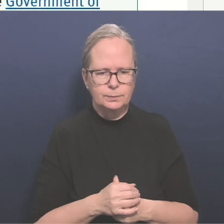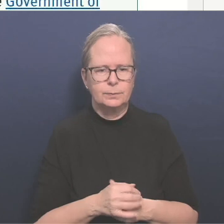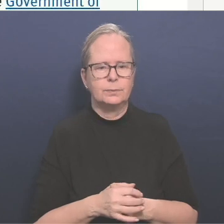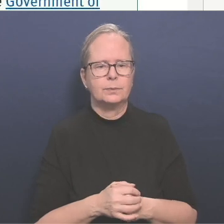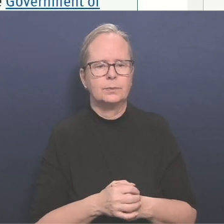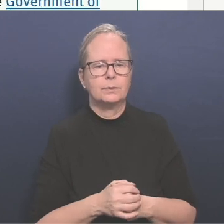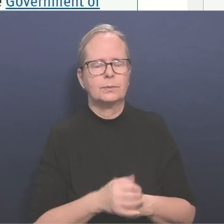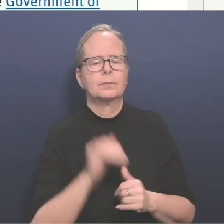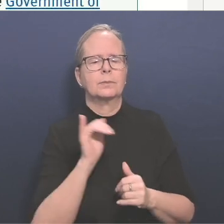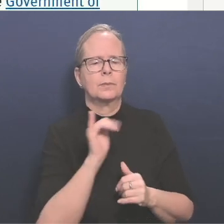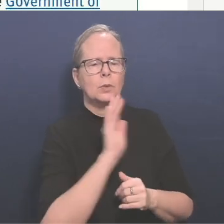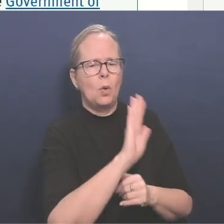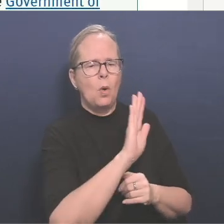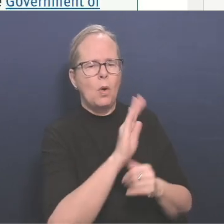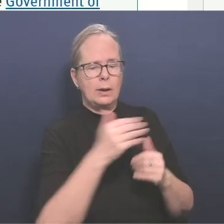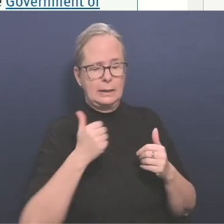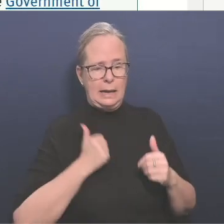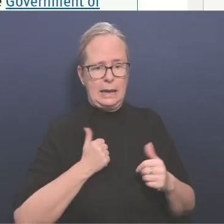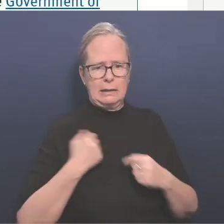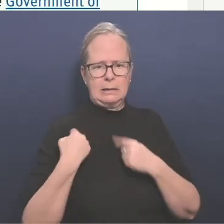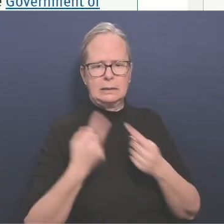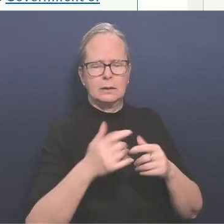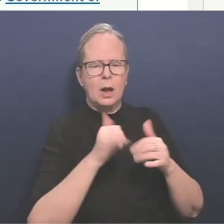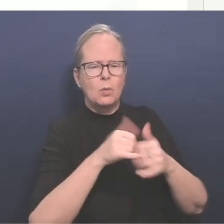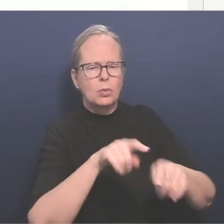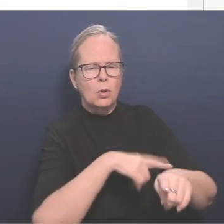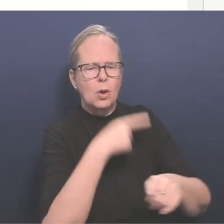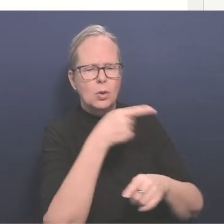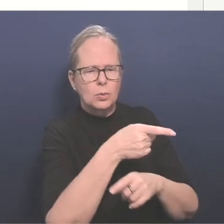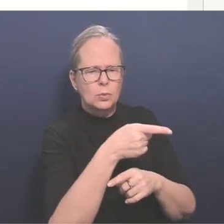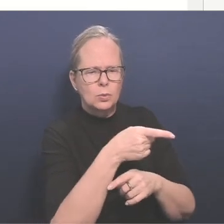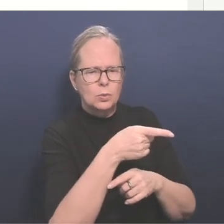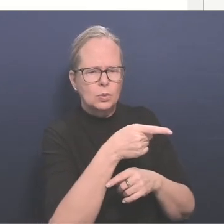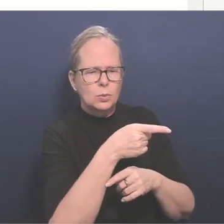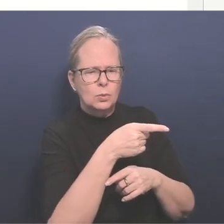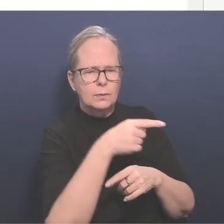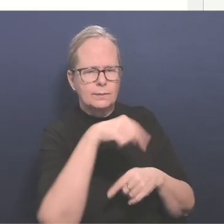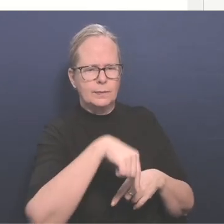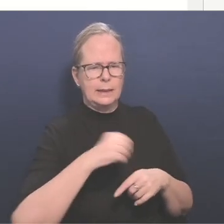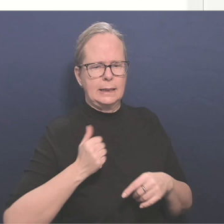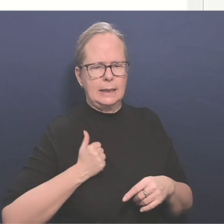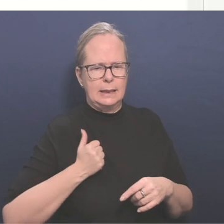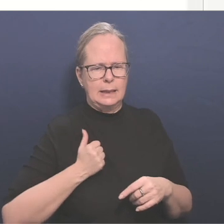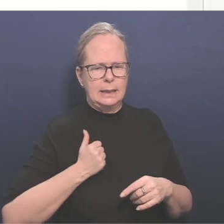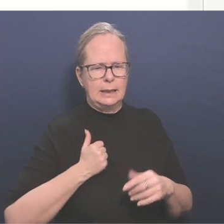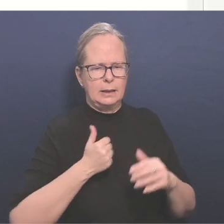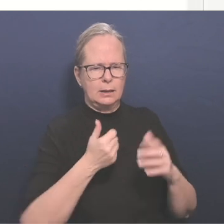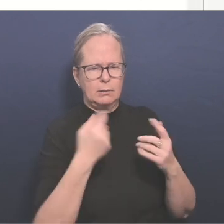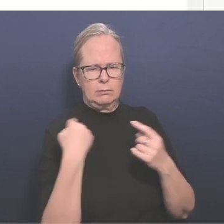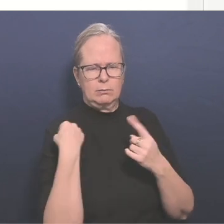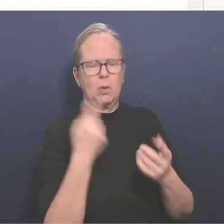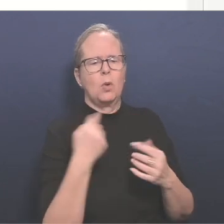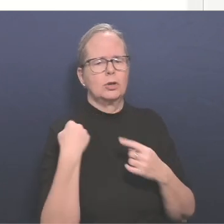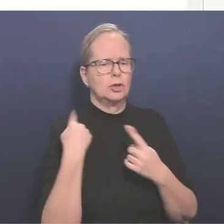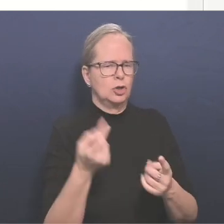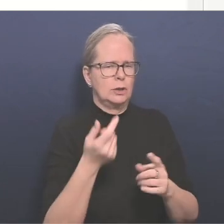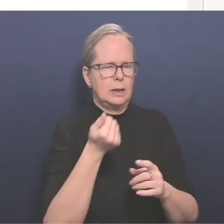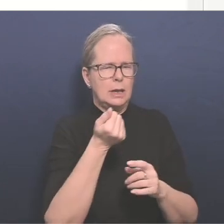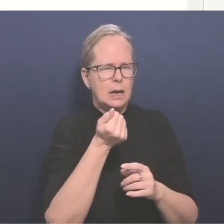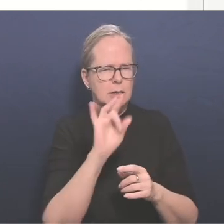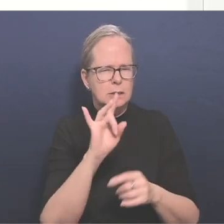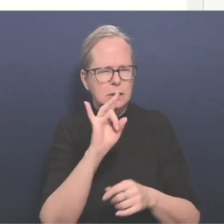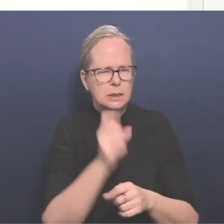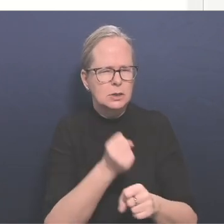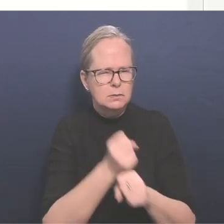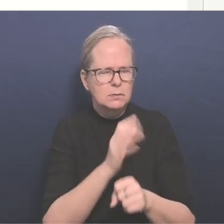So this is the dashboard. So a list of 38 benefits has been generated that Aisha